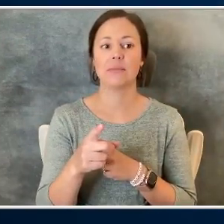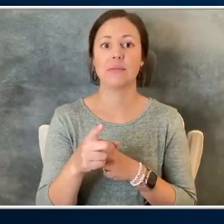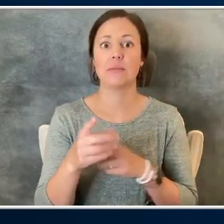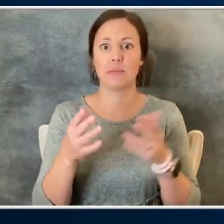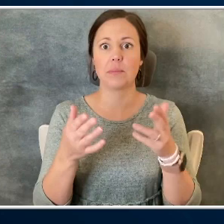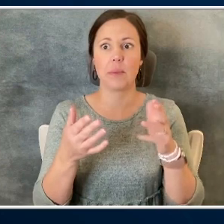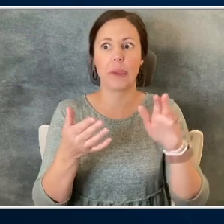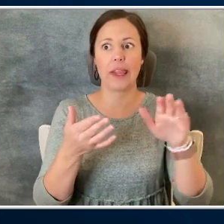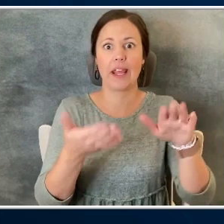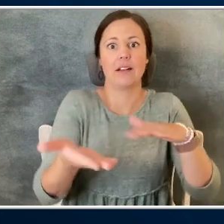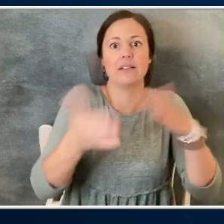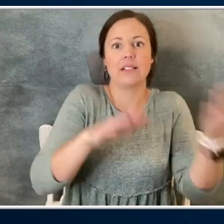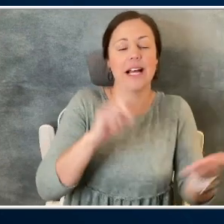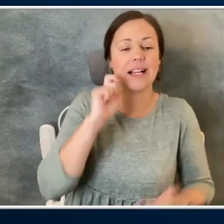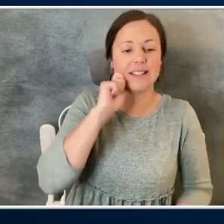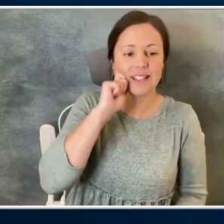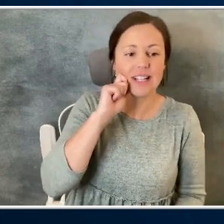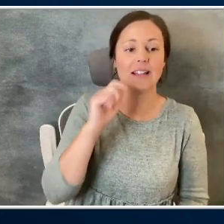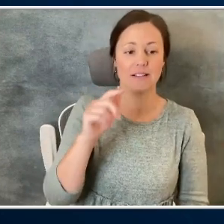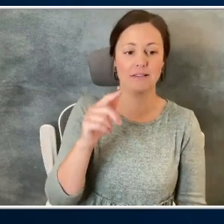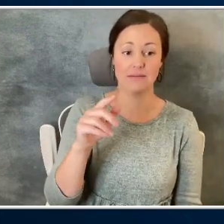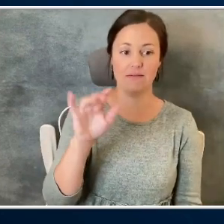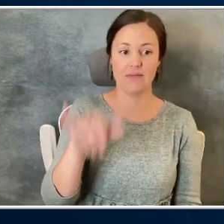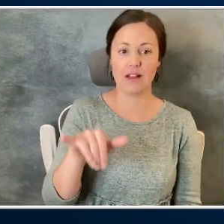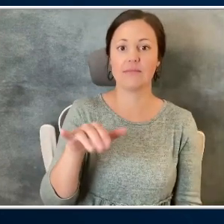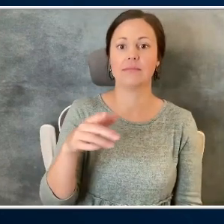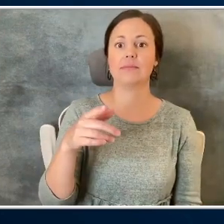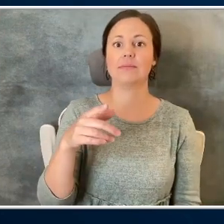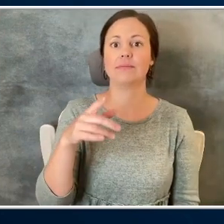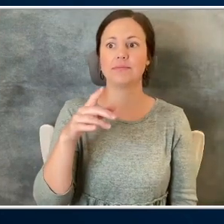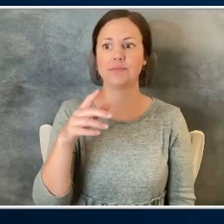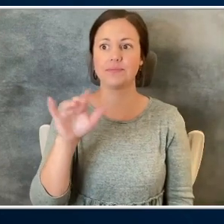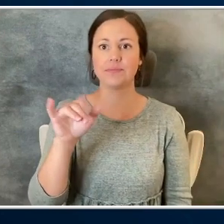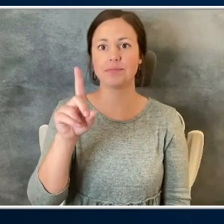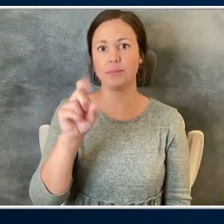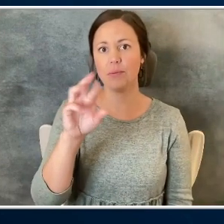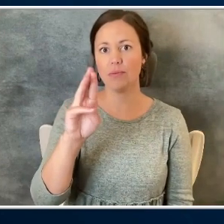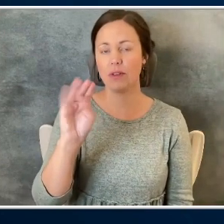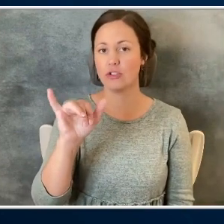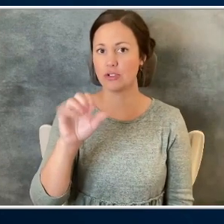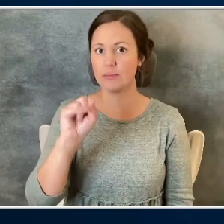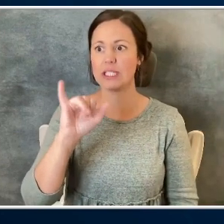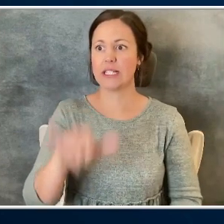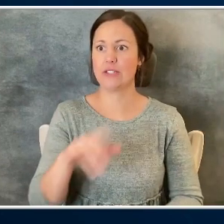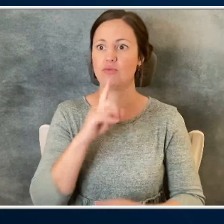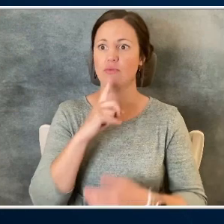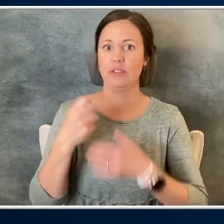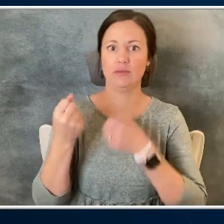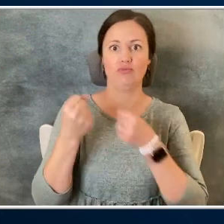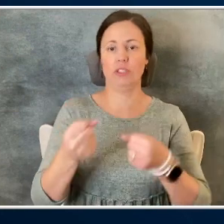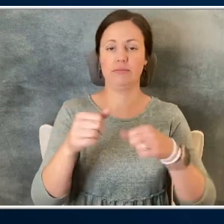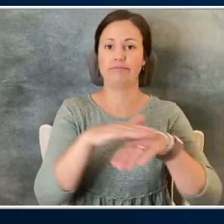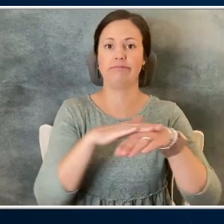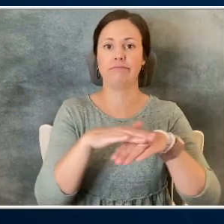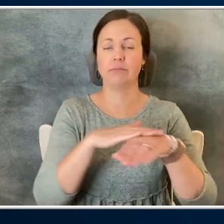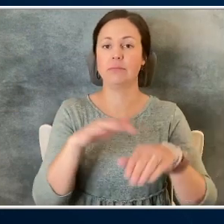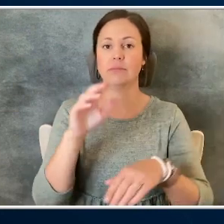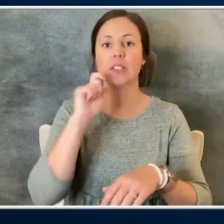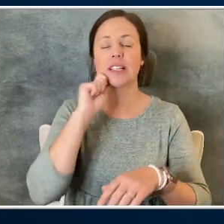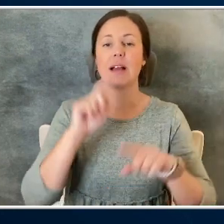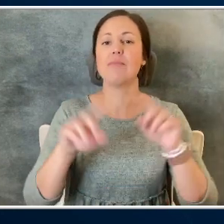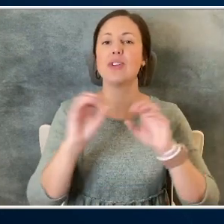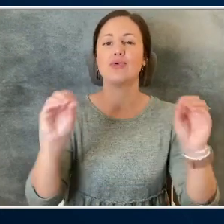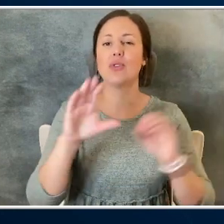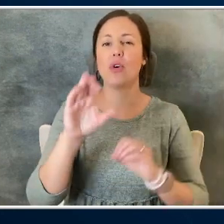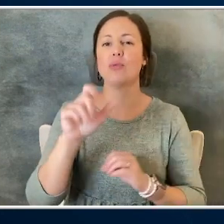skin, the dermis, so that's the connective tissue, the strength layer of the skin, but it doesn't have any cells, so it's kind of like